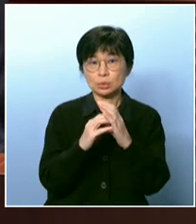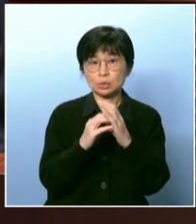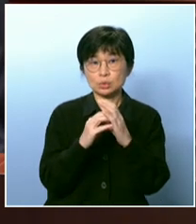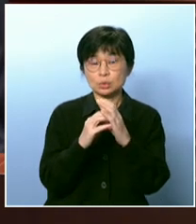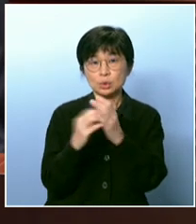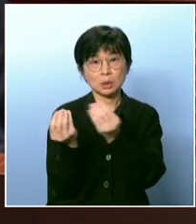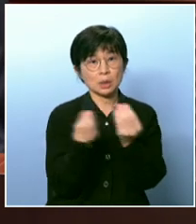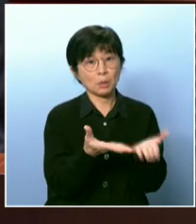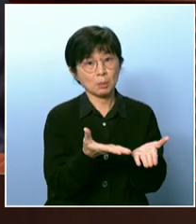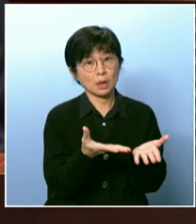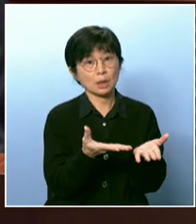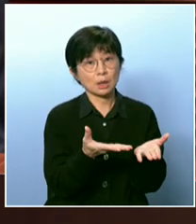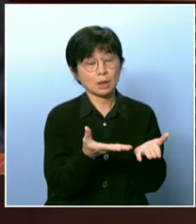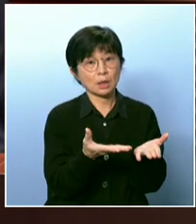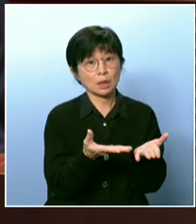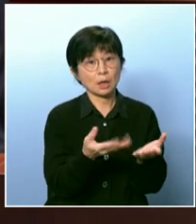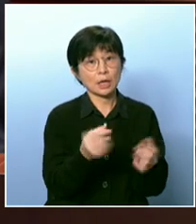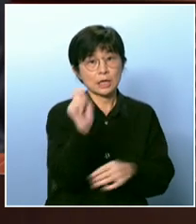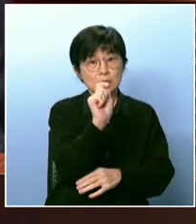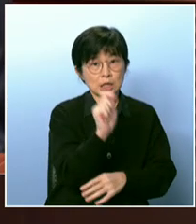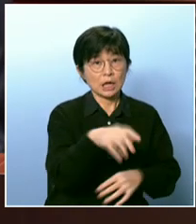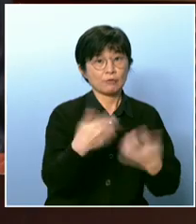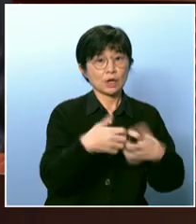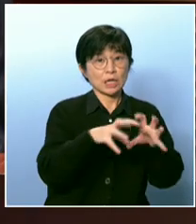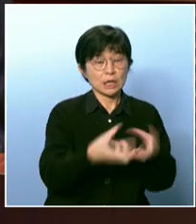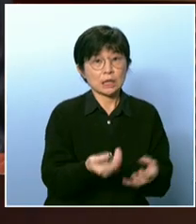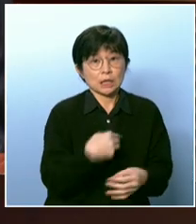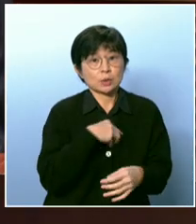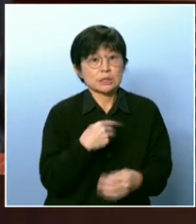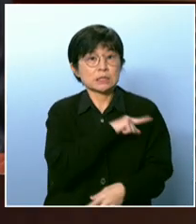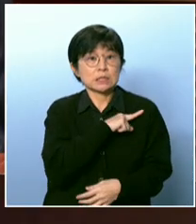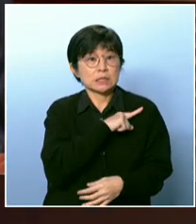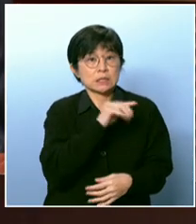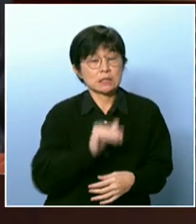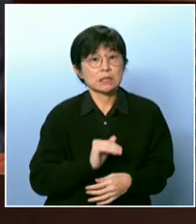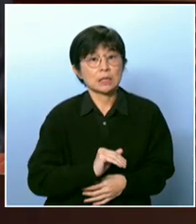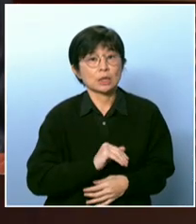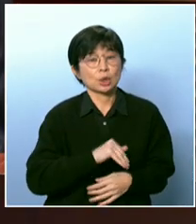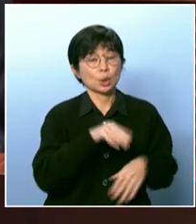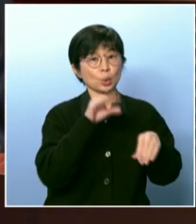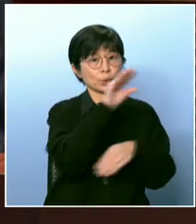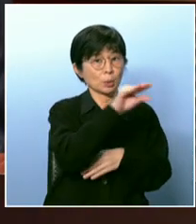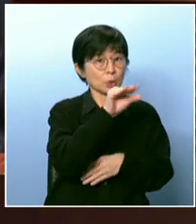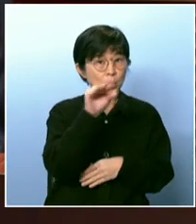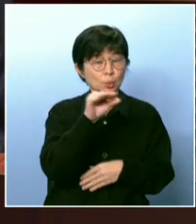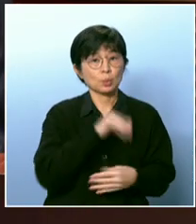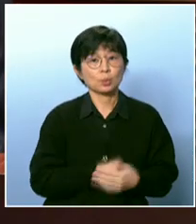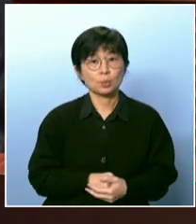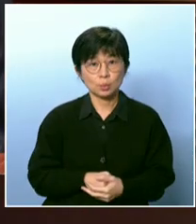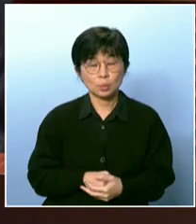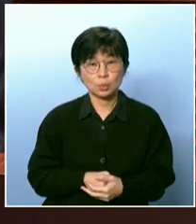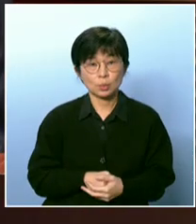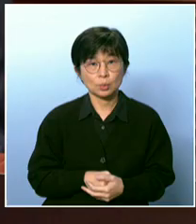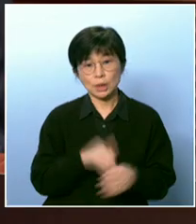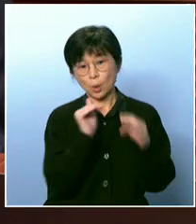today, the construction of the welfare facilities will be completed and the social welfare department will